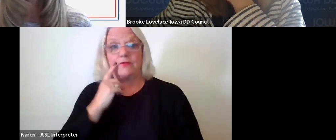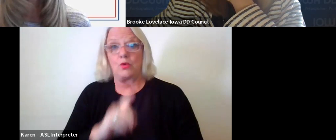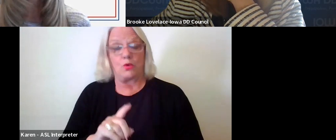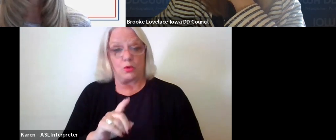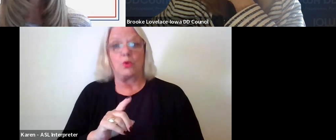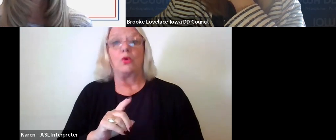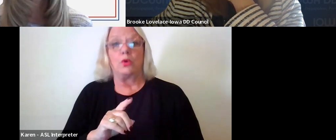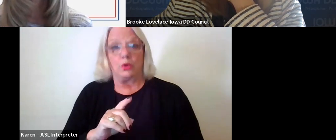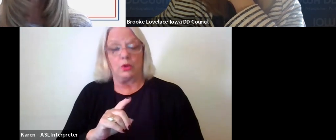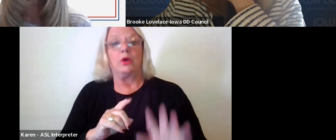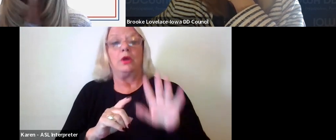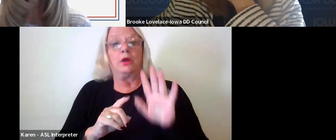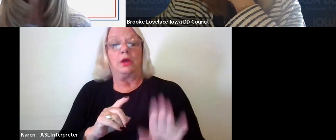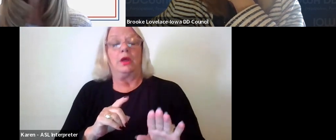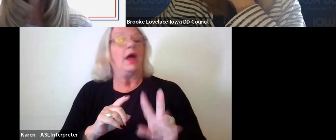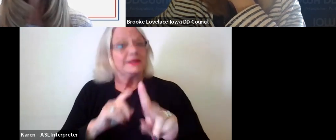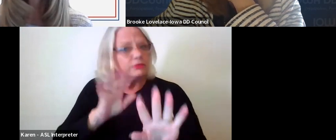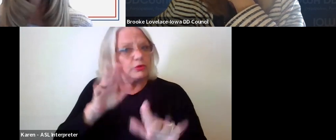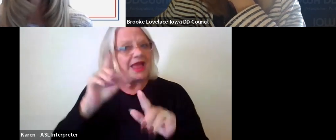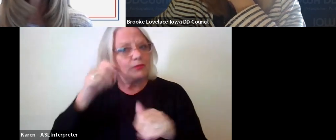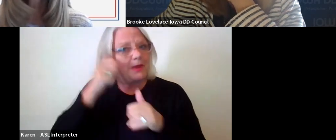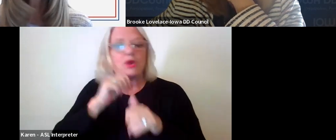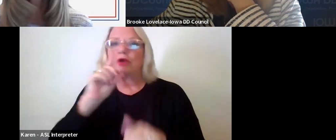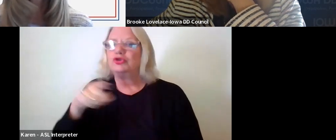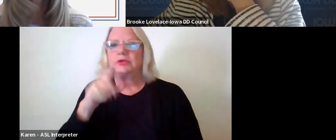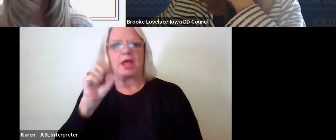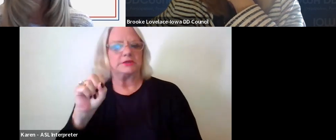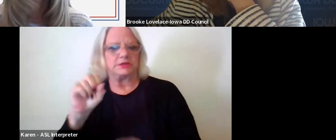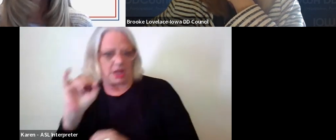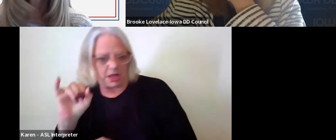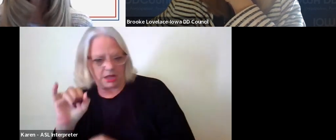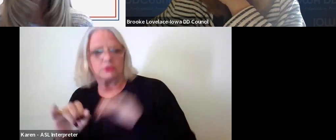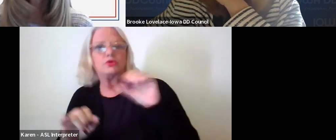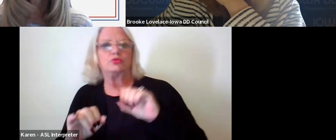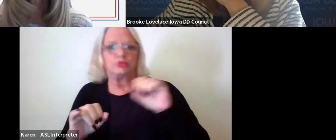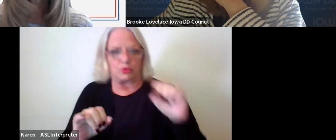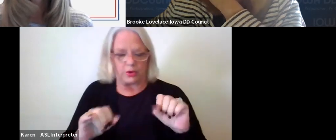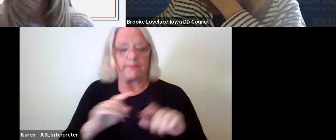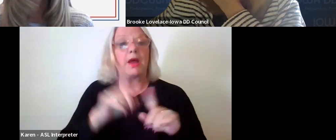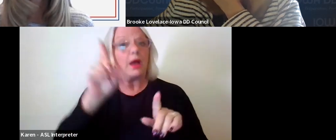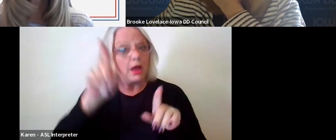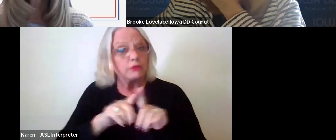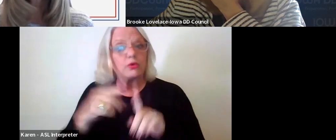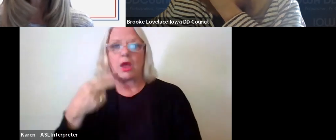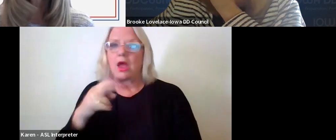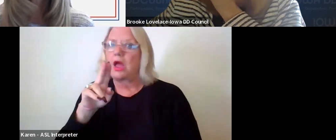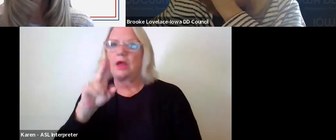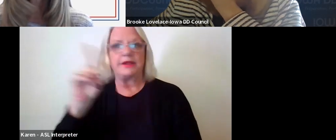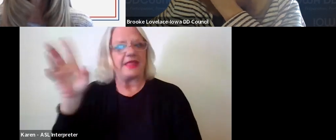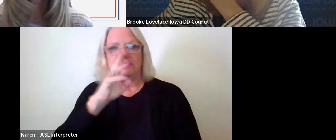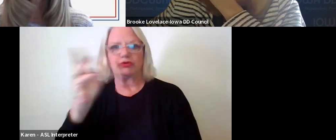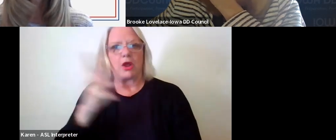disregard the ABLE assets, it's not just the SSI, the Social Security, it's also HUD,